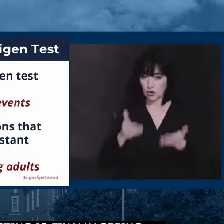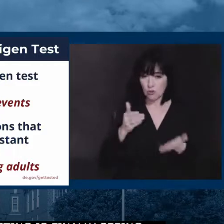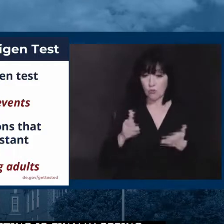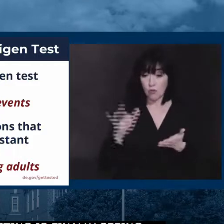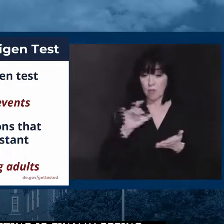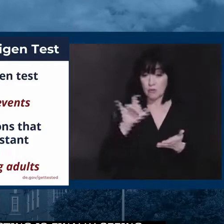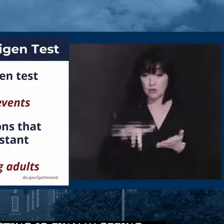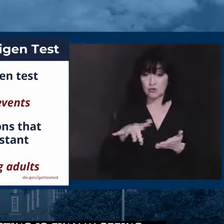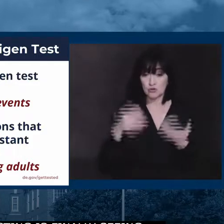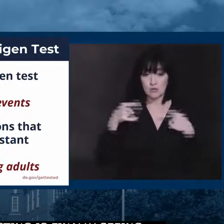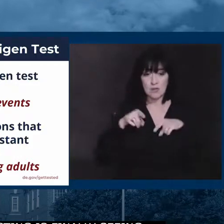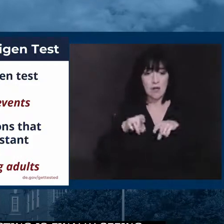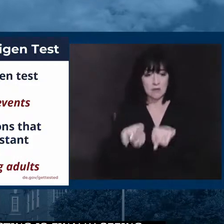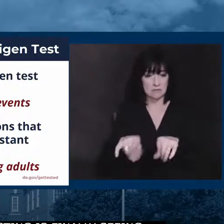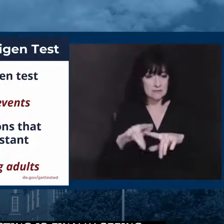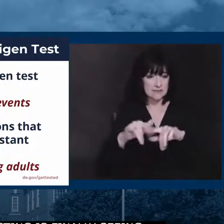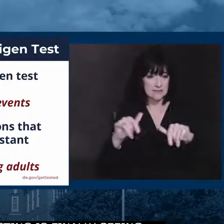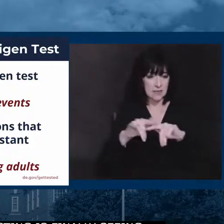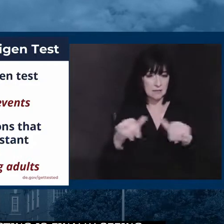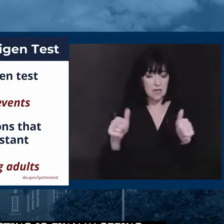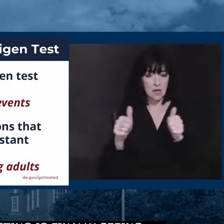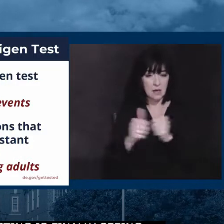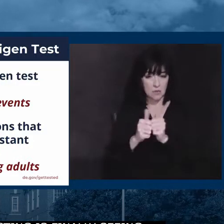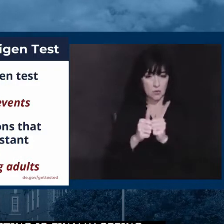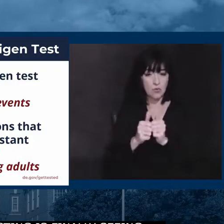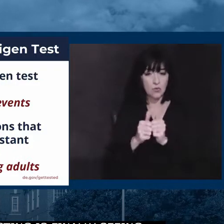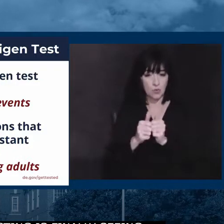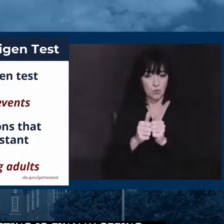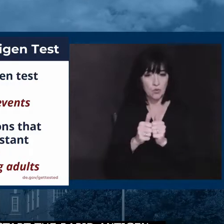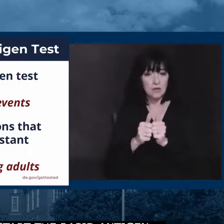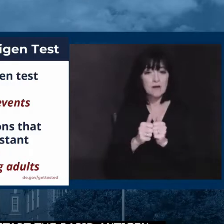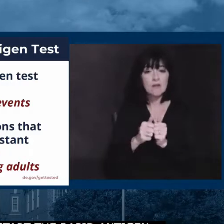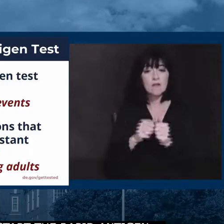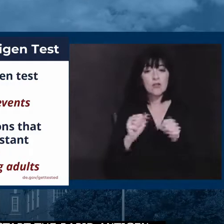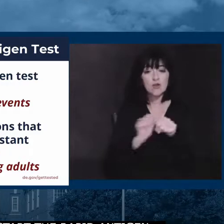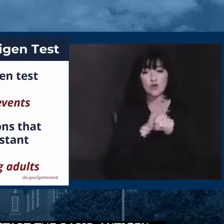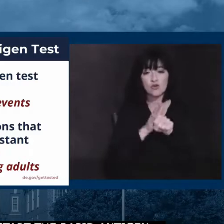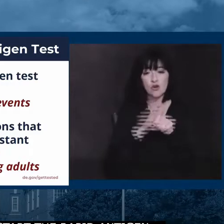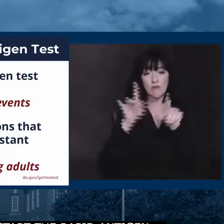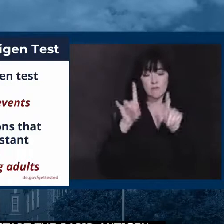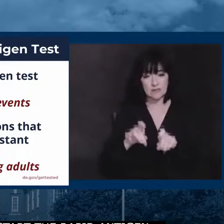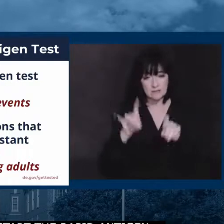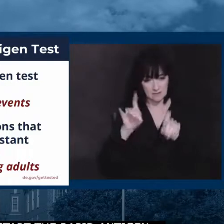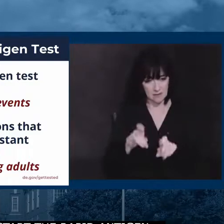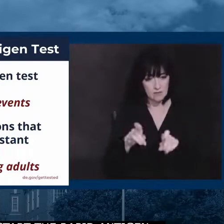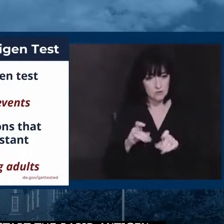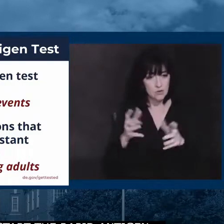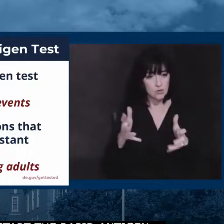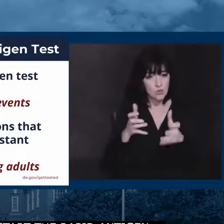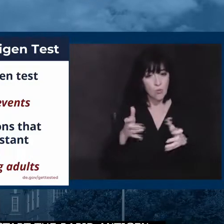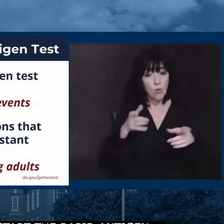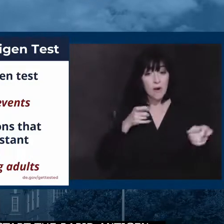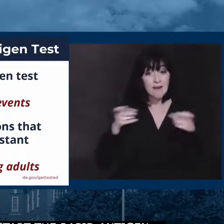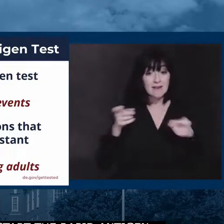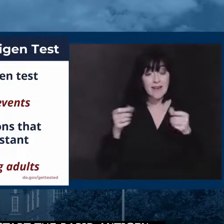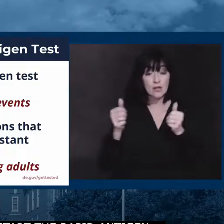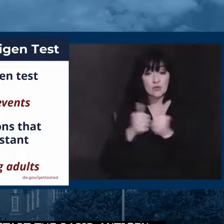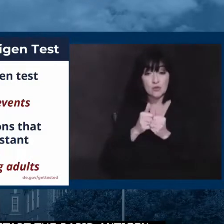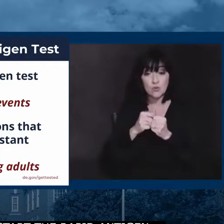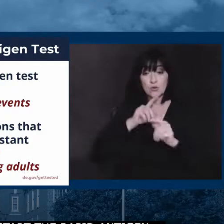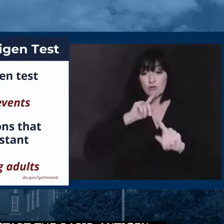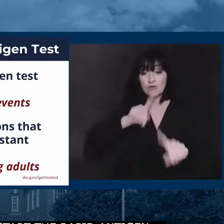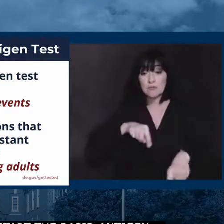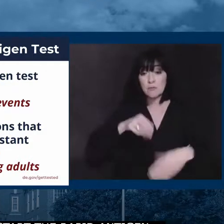Curative events to, be able to handle additional people, but also be able to respond with the results at the same